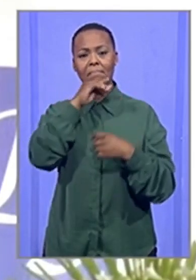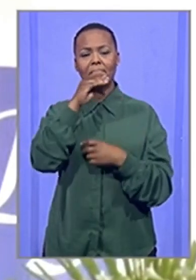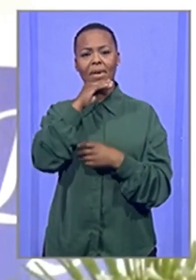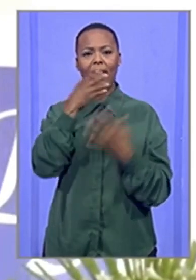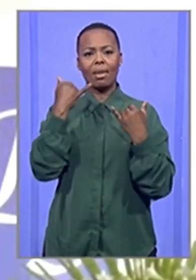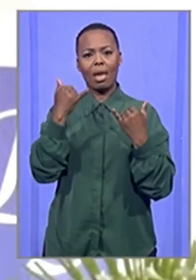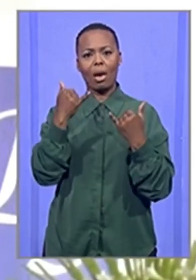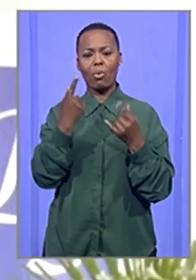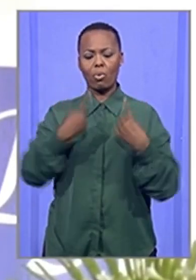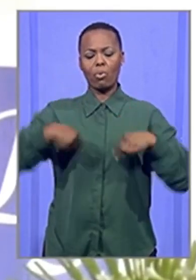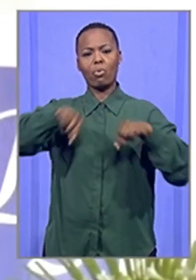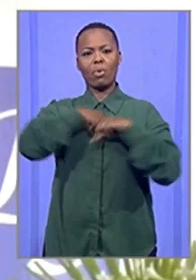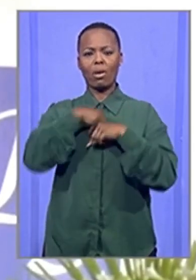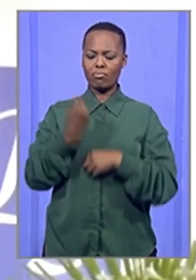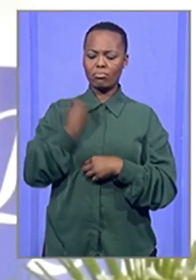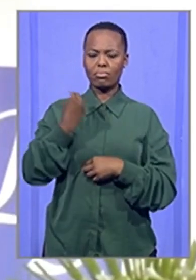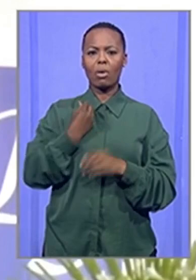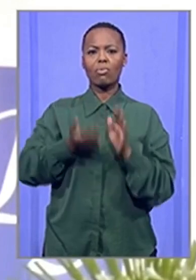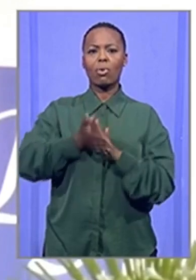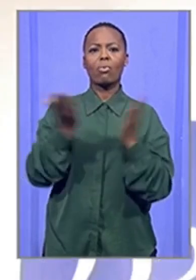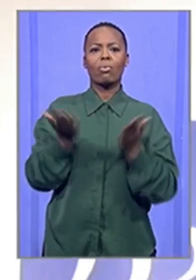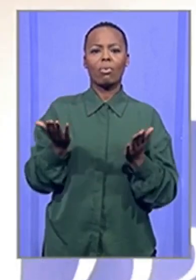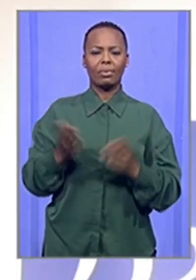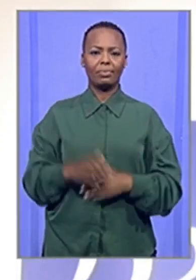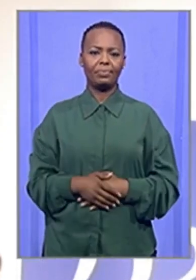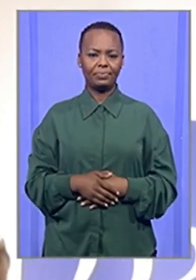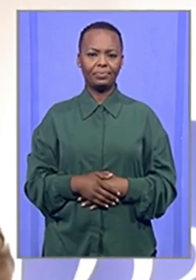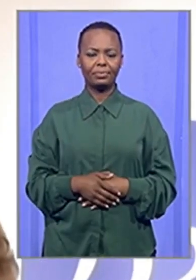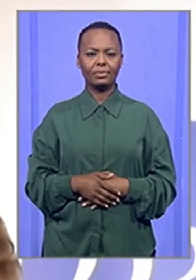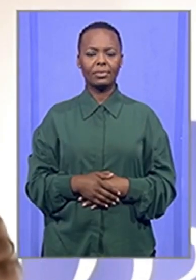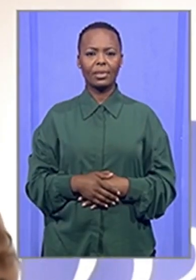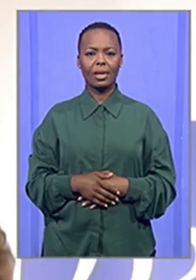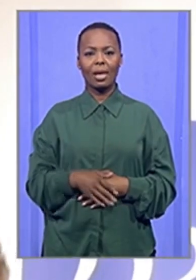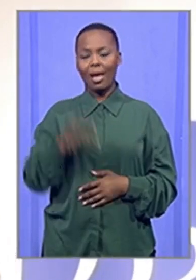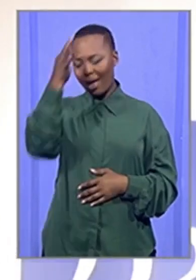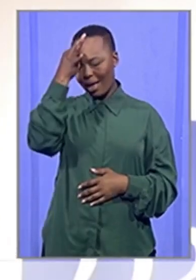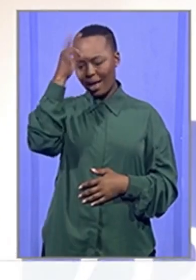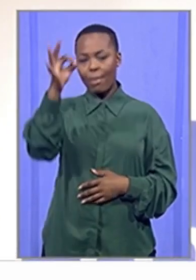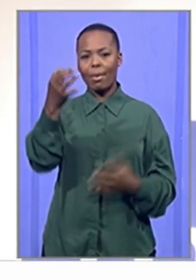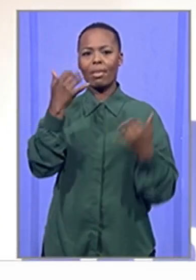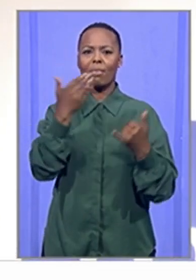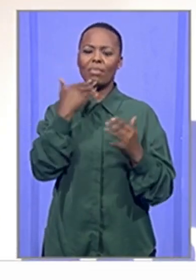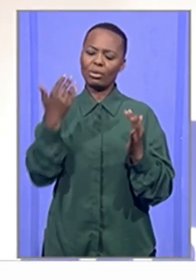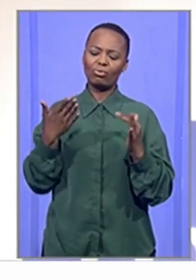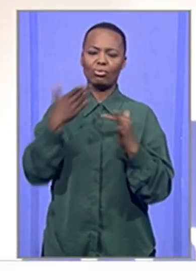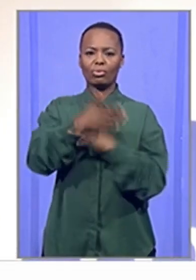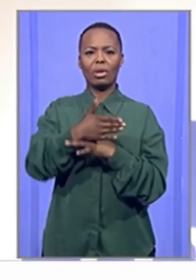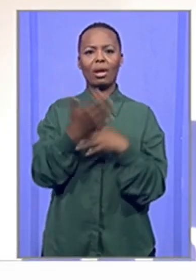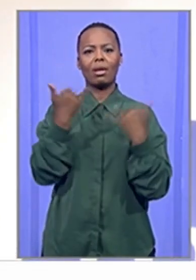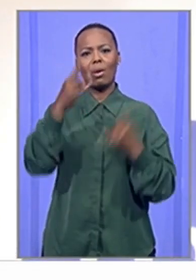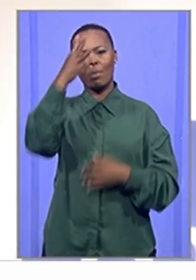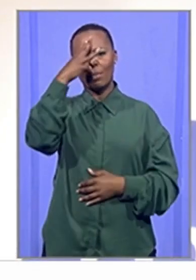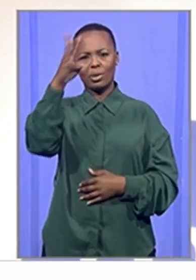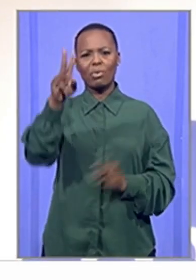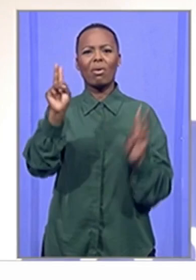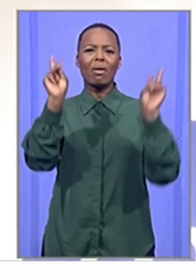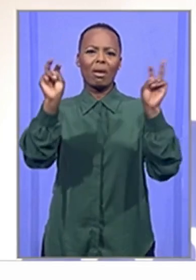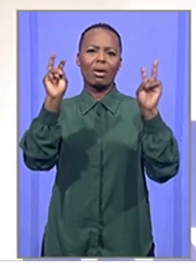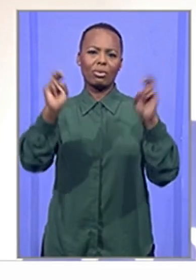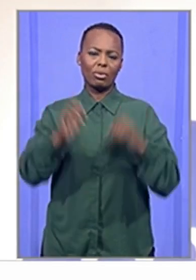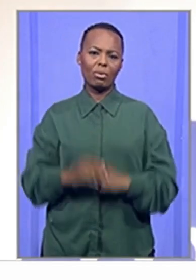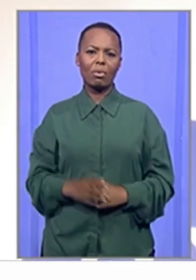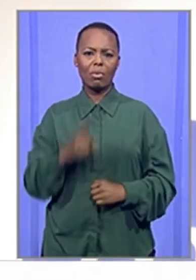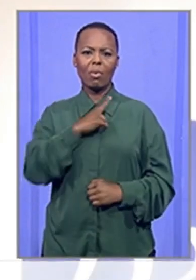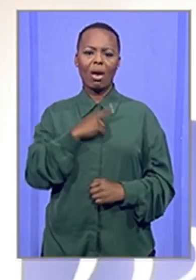di hlagana re tla bea kae ba re reše batho ba mmušo tsenang taba ye ya Pretoria ya